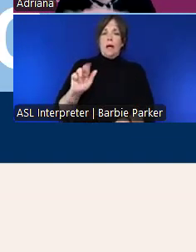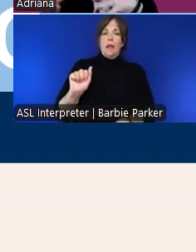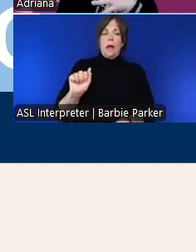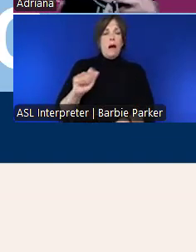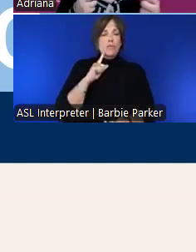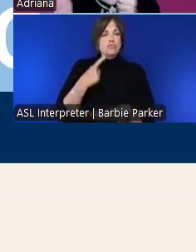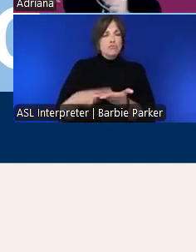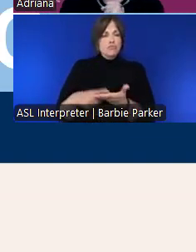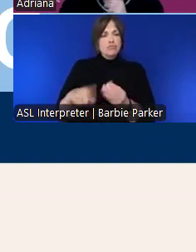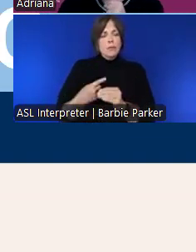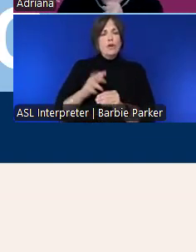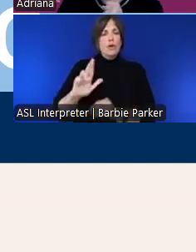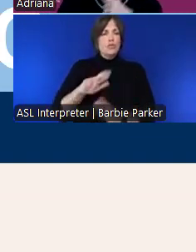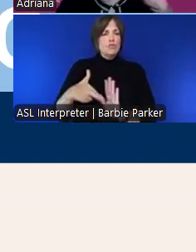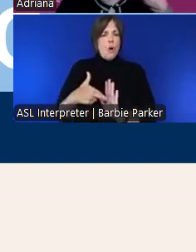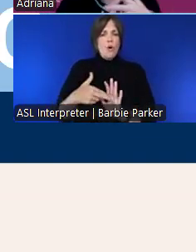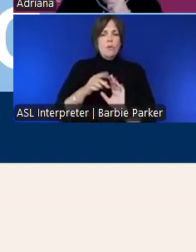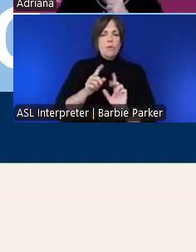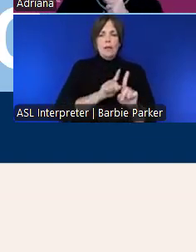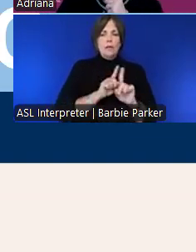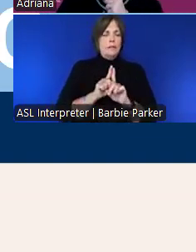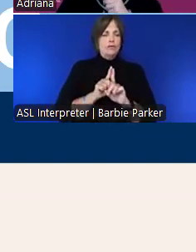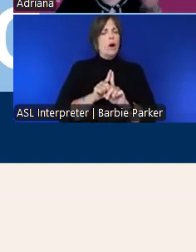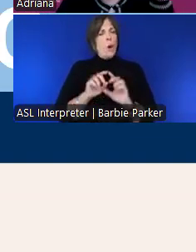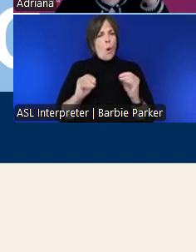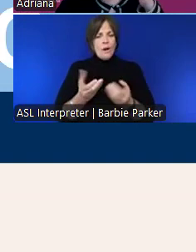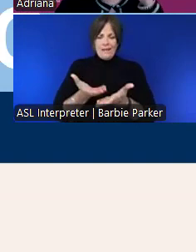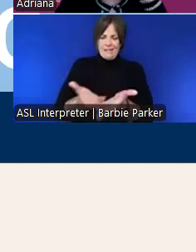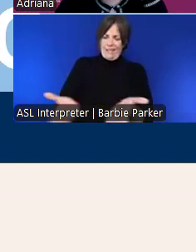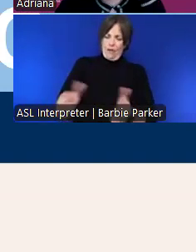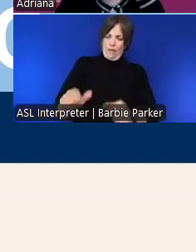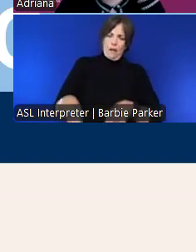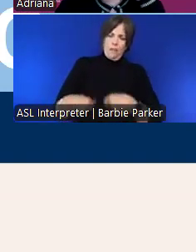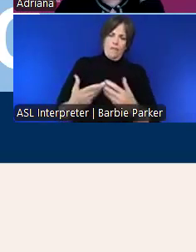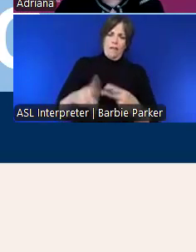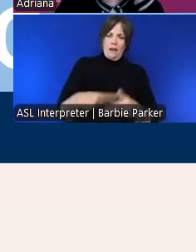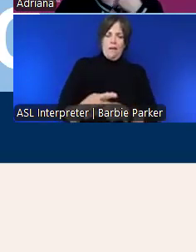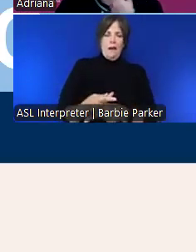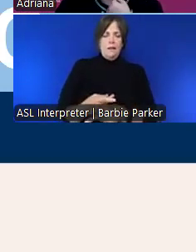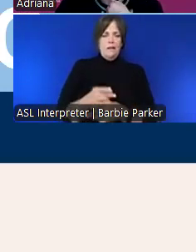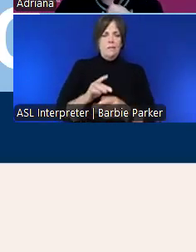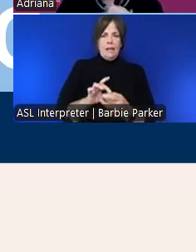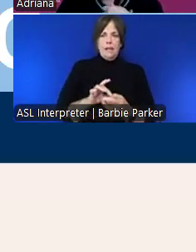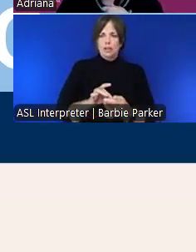mentoring. And so there are organizations that, you know, can provide that kind of connection. Next slide.